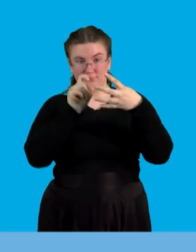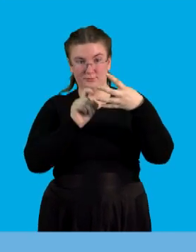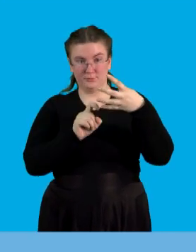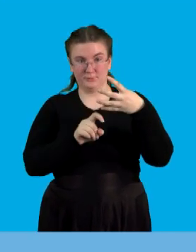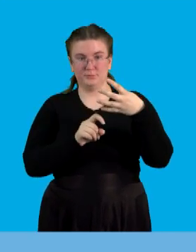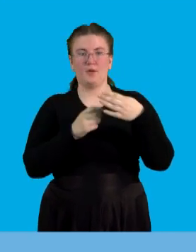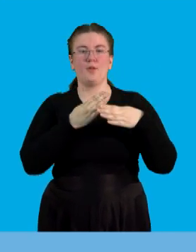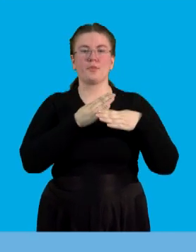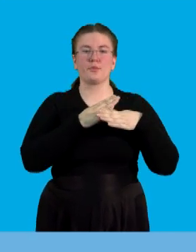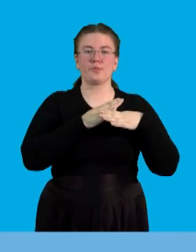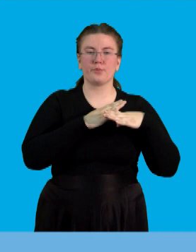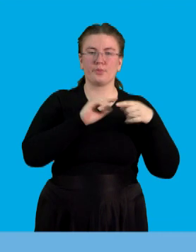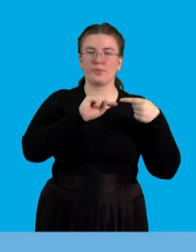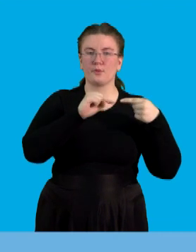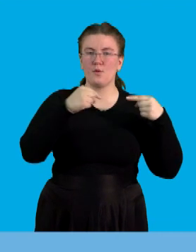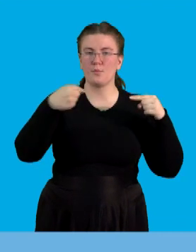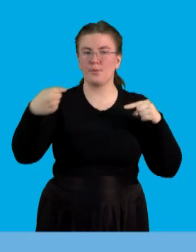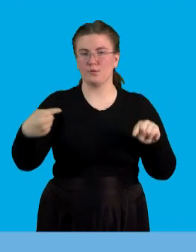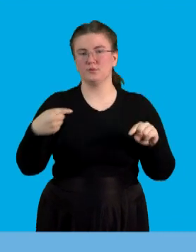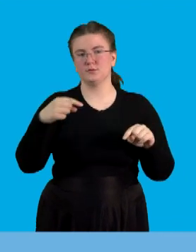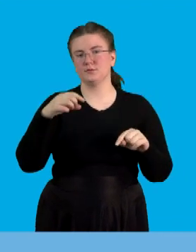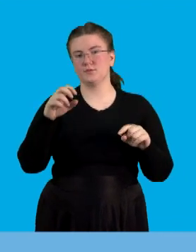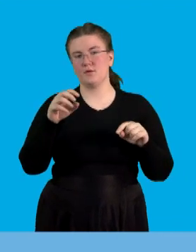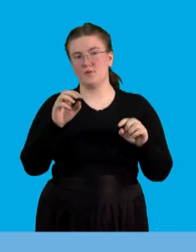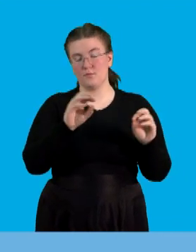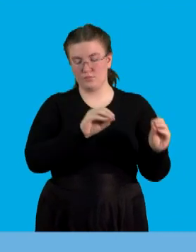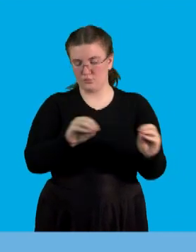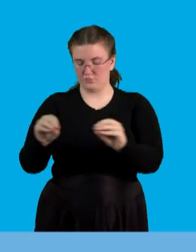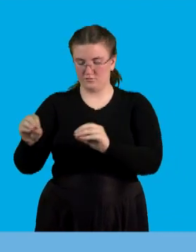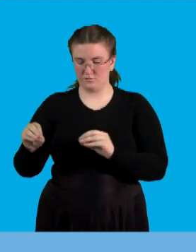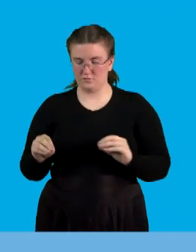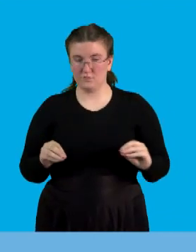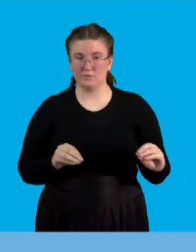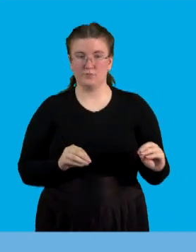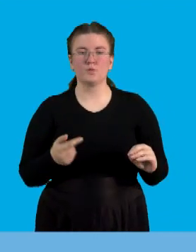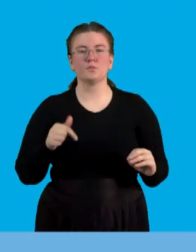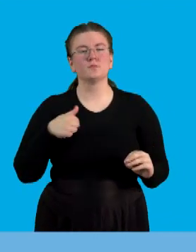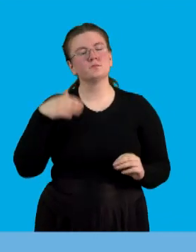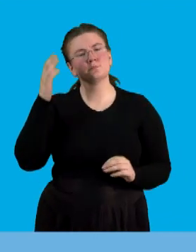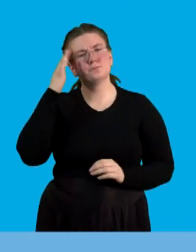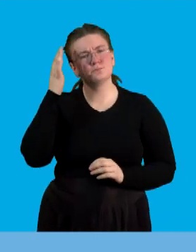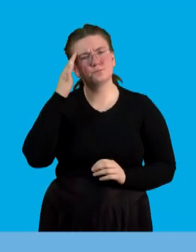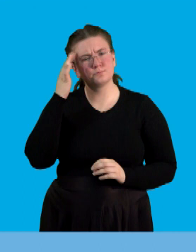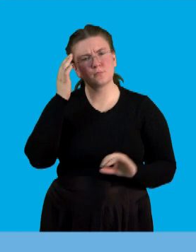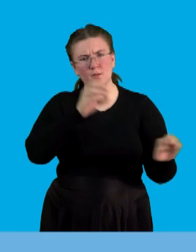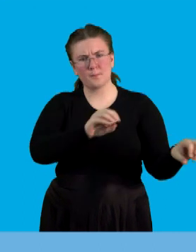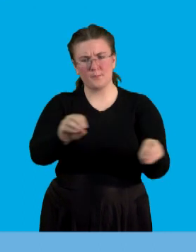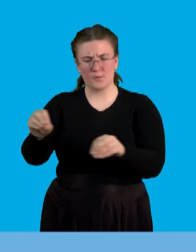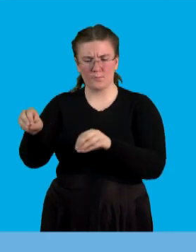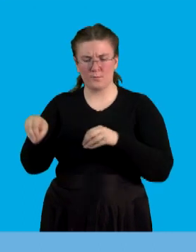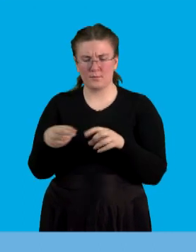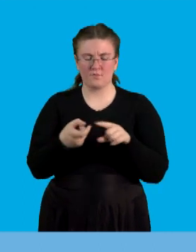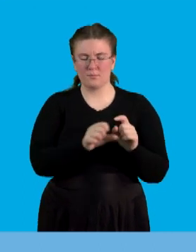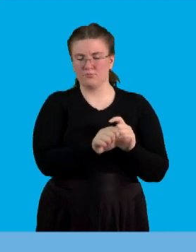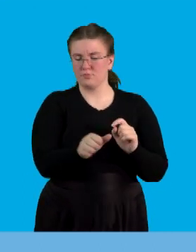of current is called. So remember, what opposes the flow of current? We do know that current flows